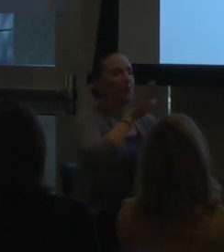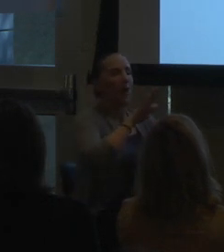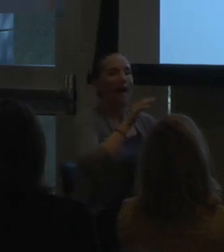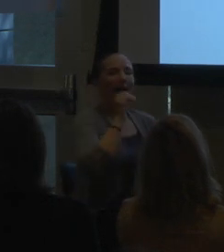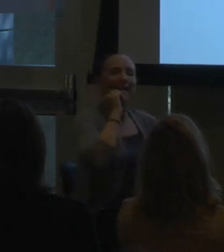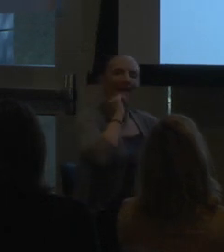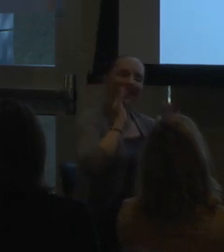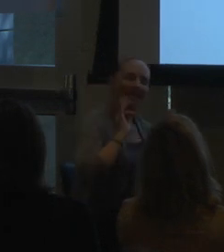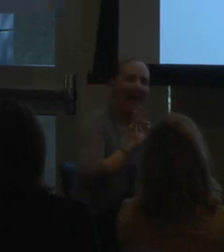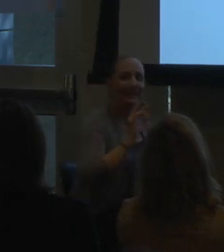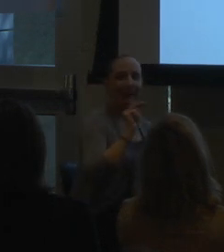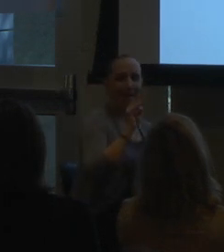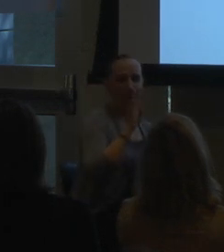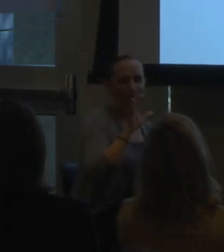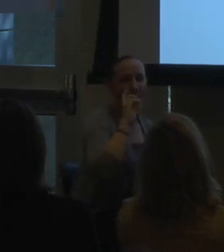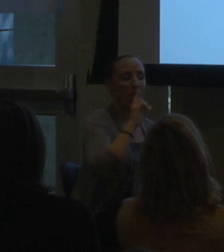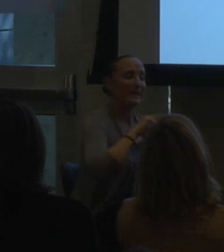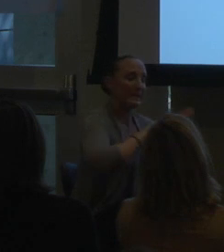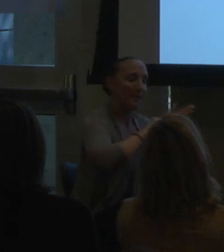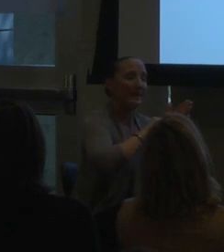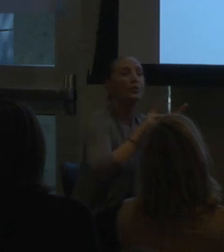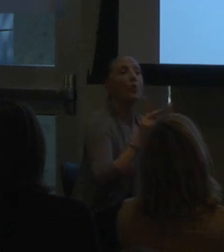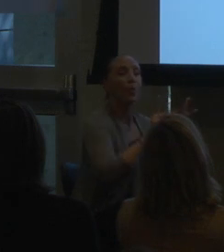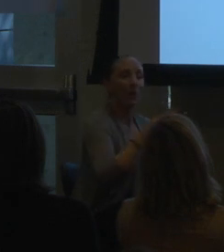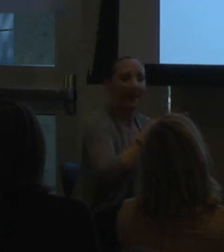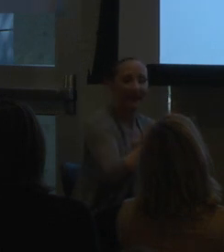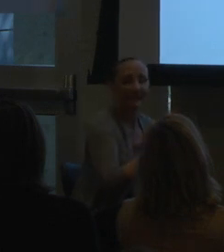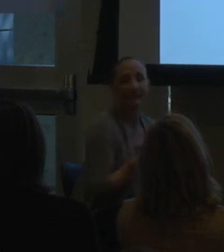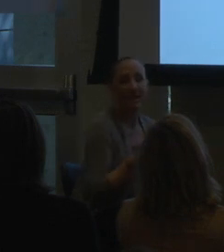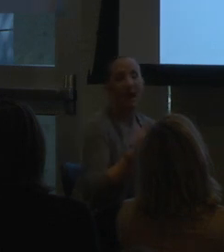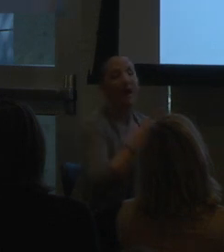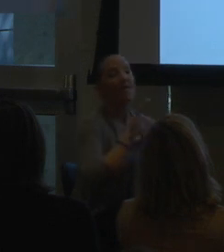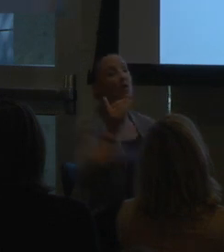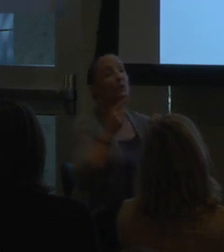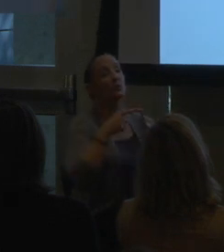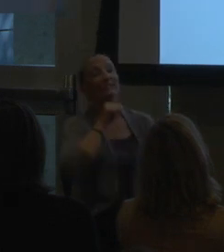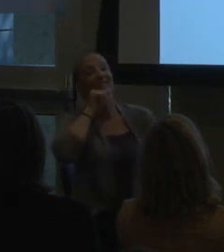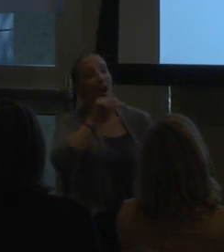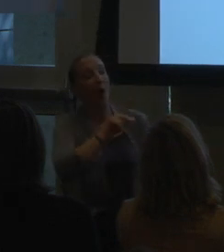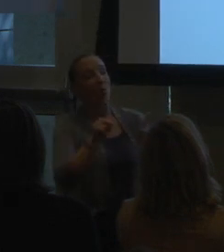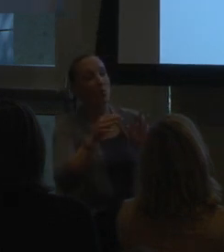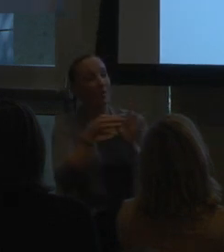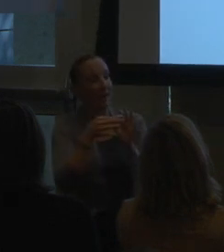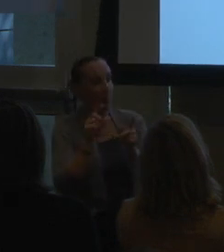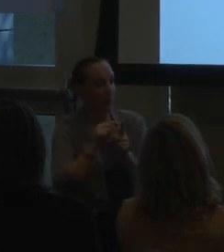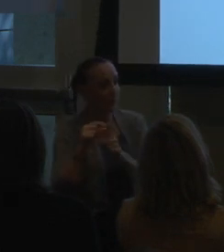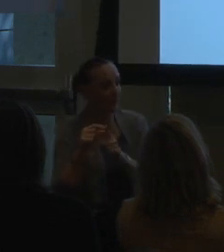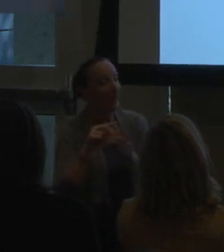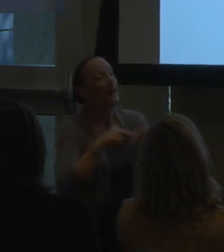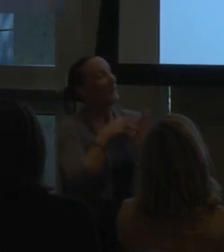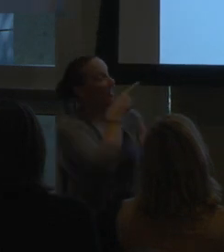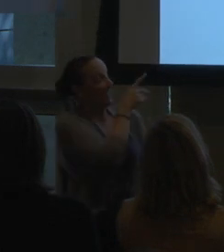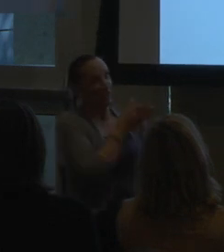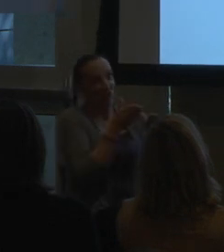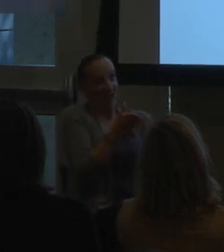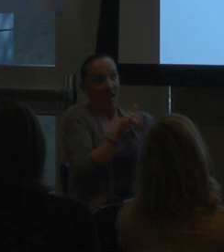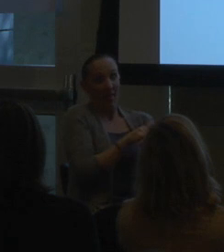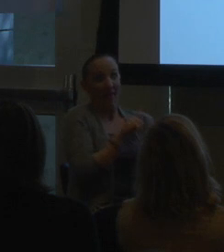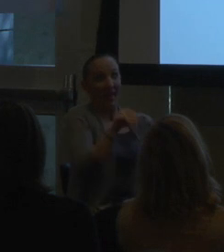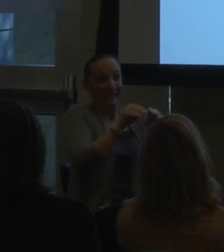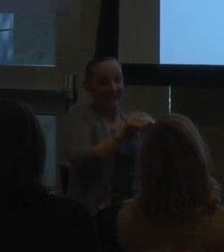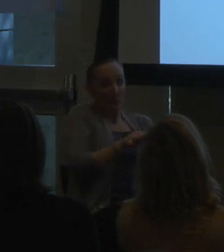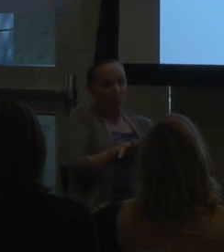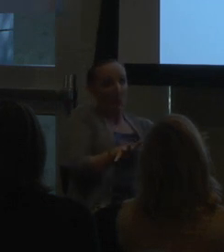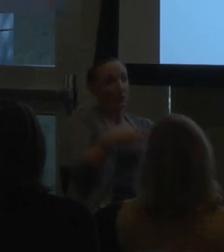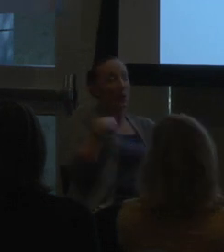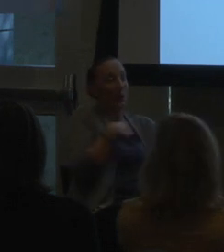classic N400 for semantically related versus unrelated words. So it's not that. So that suggests that the distribution that we're